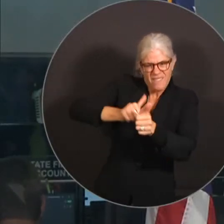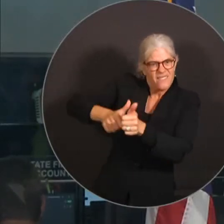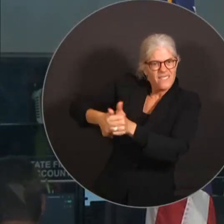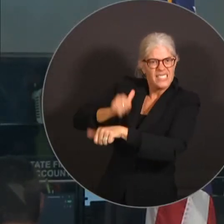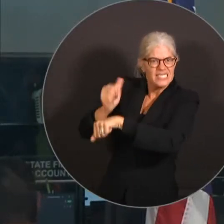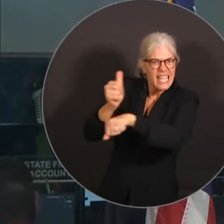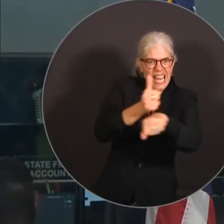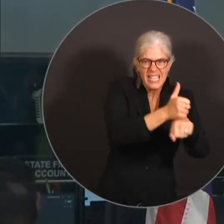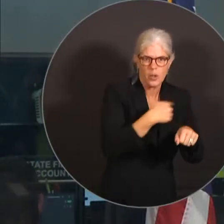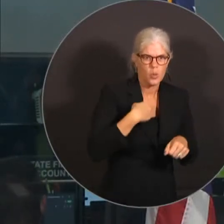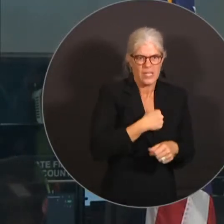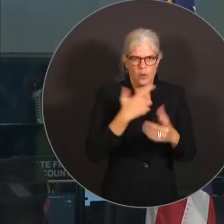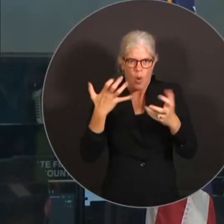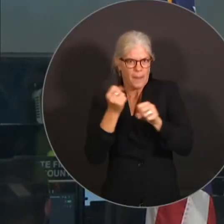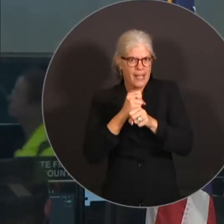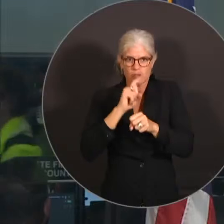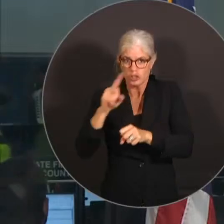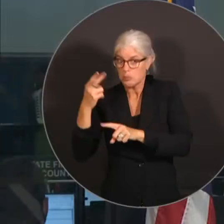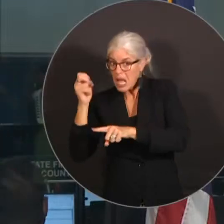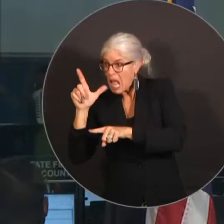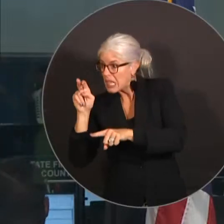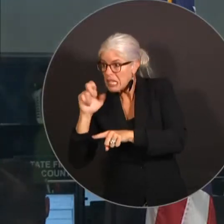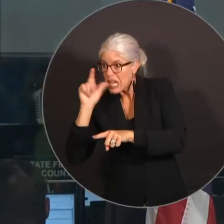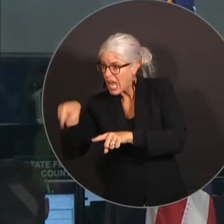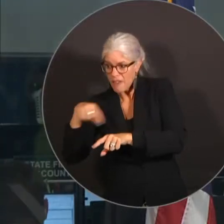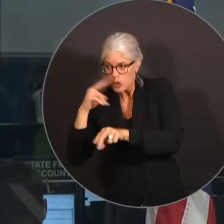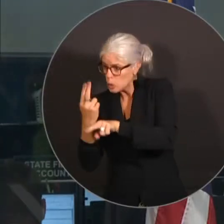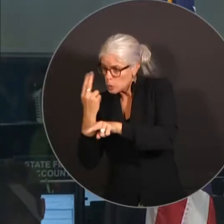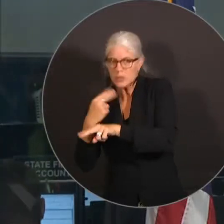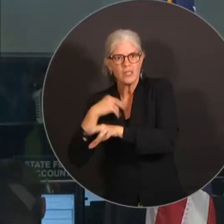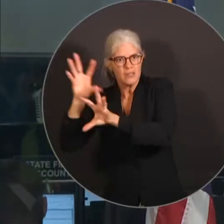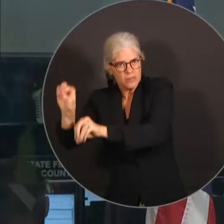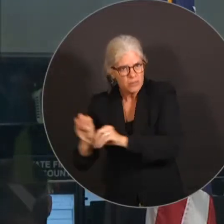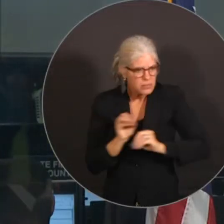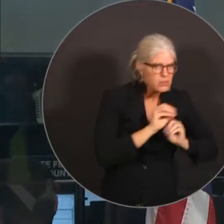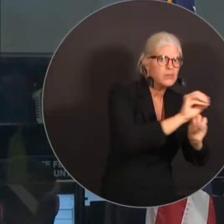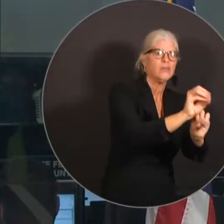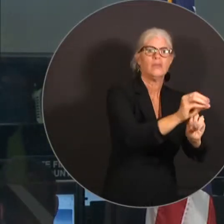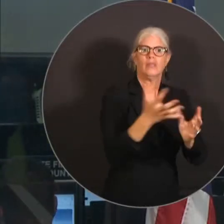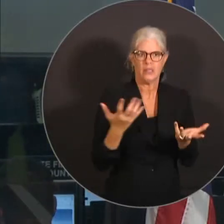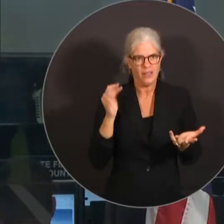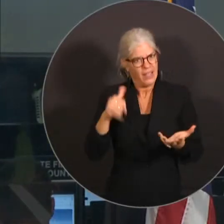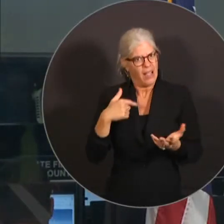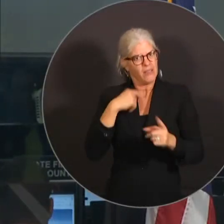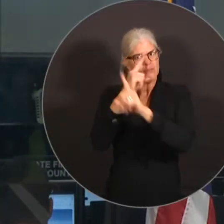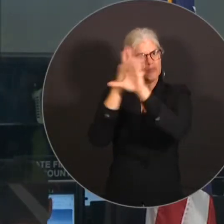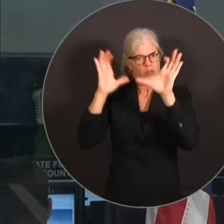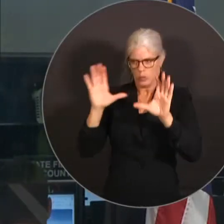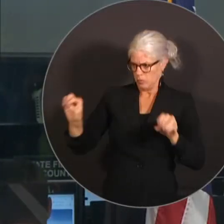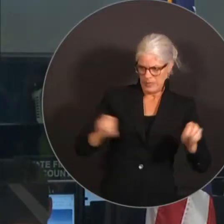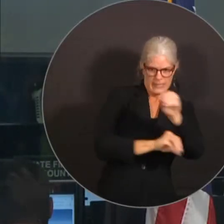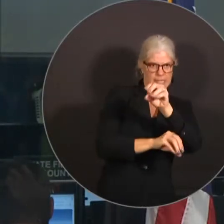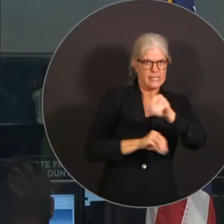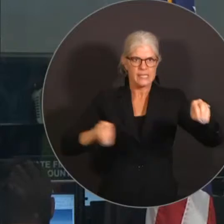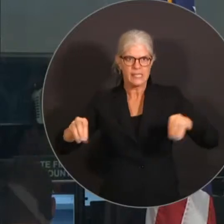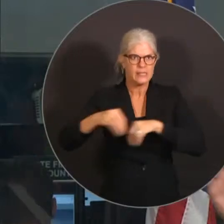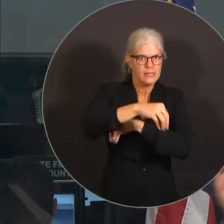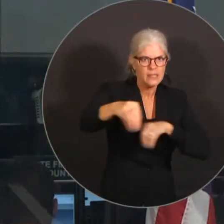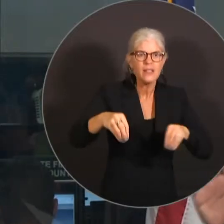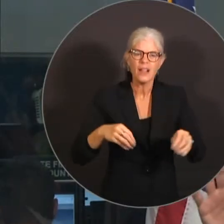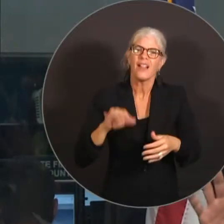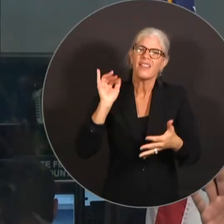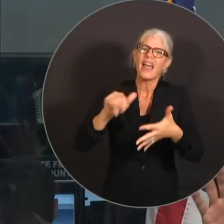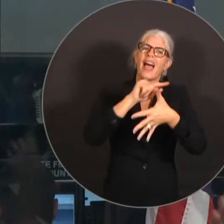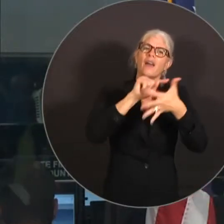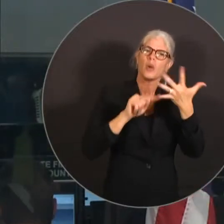for Helene. We didn't have to use any of it. The gas stations were fine. We have fuel staged now. We may need to do it. And so these are things we